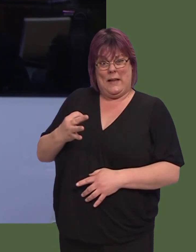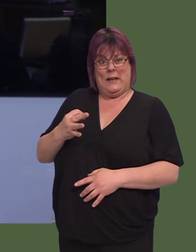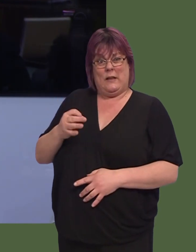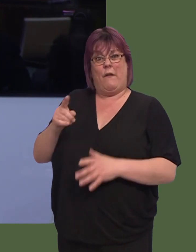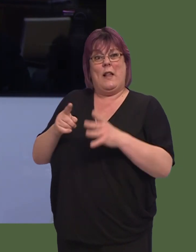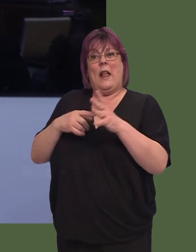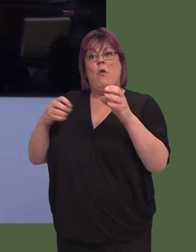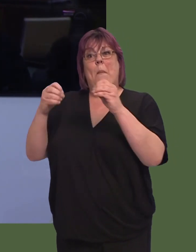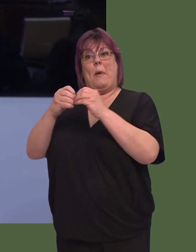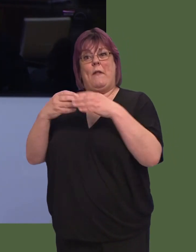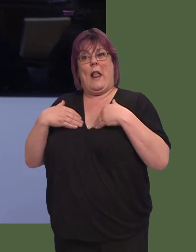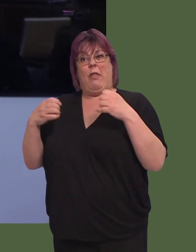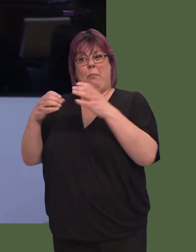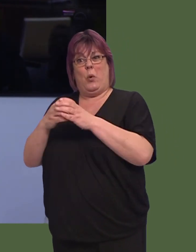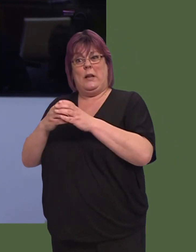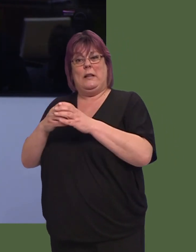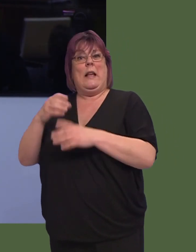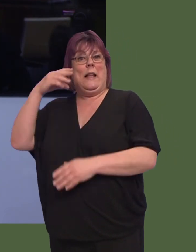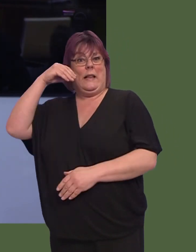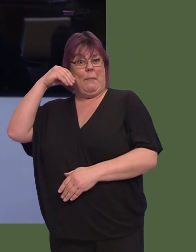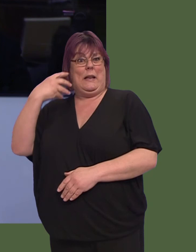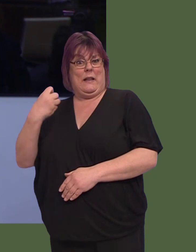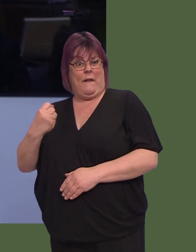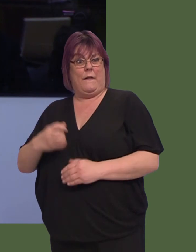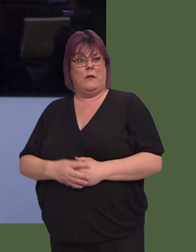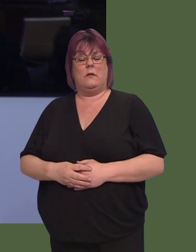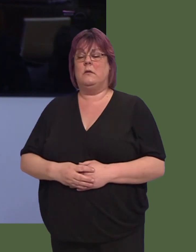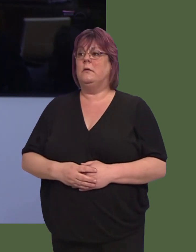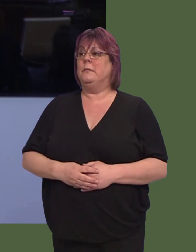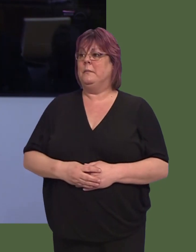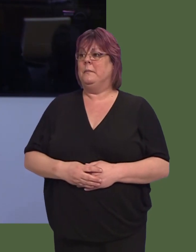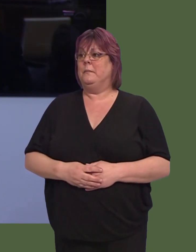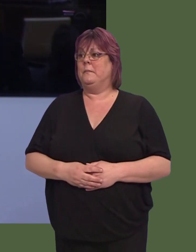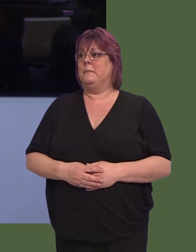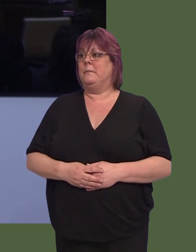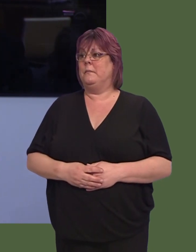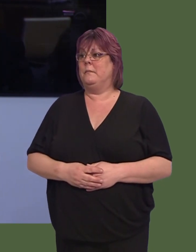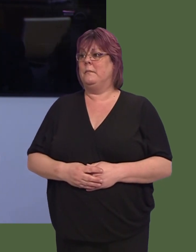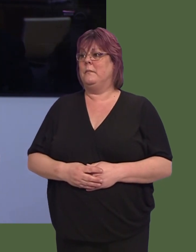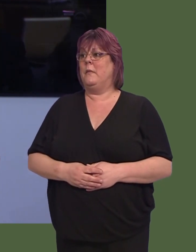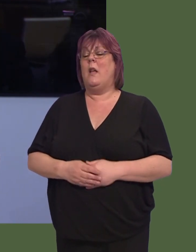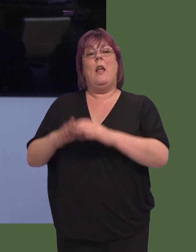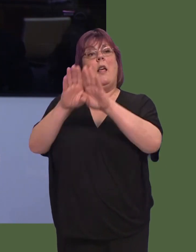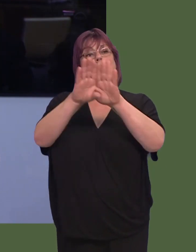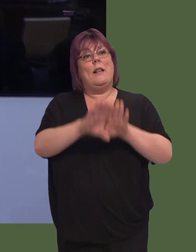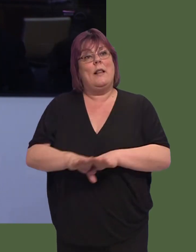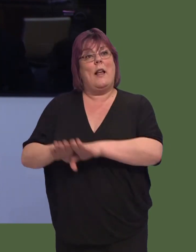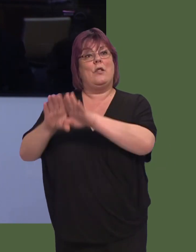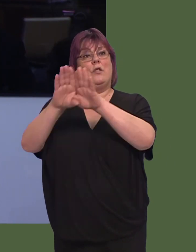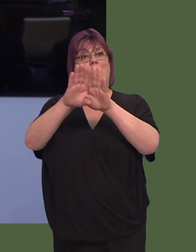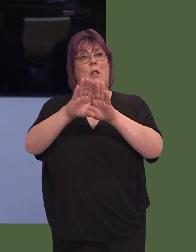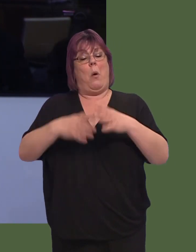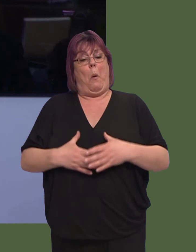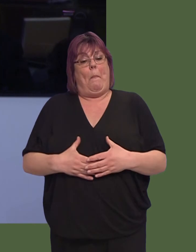of Naibevan Health Board area is living with diabetes. Can the First Minister confirm that the National Obesity